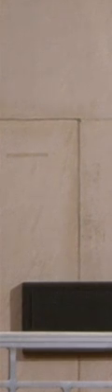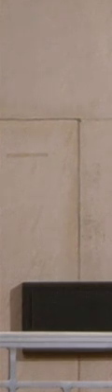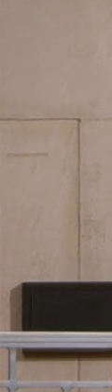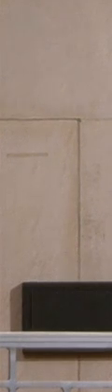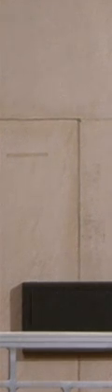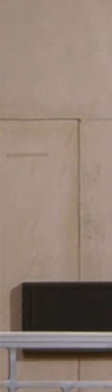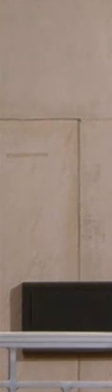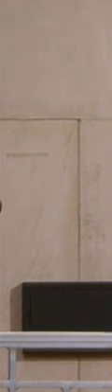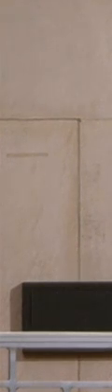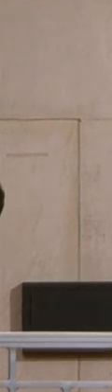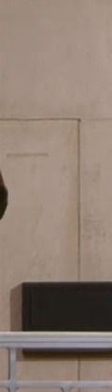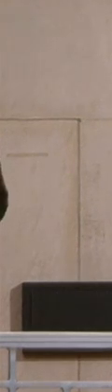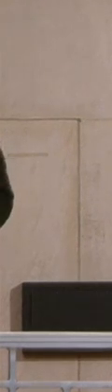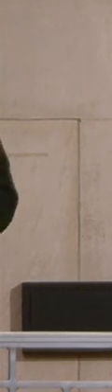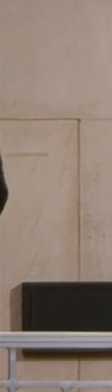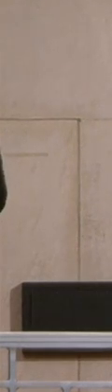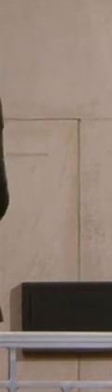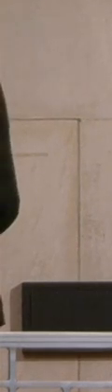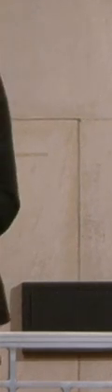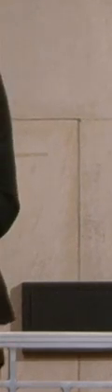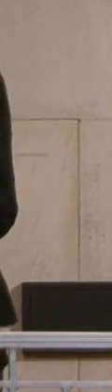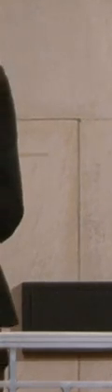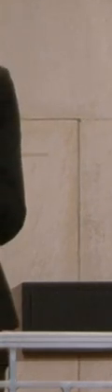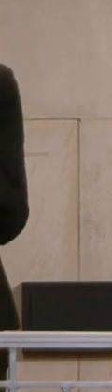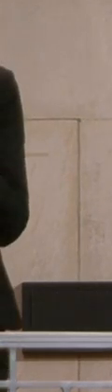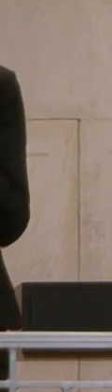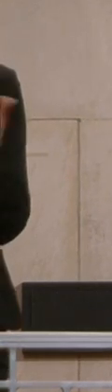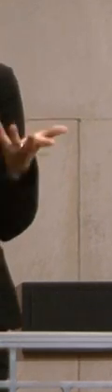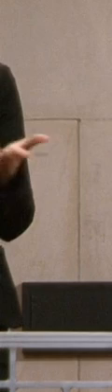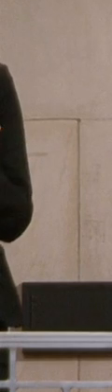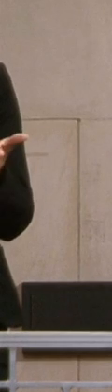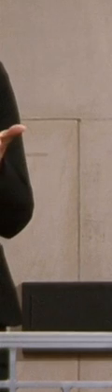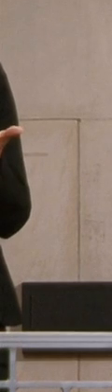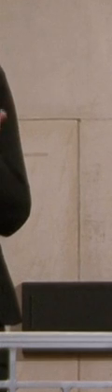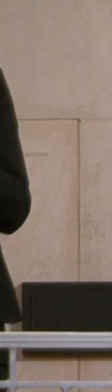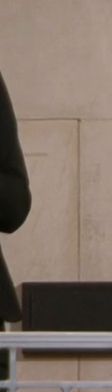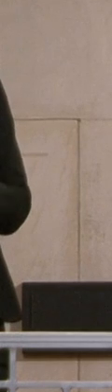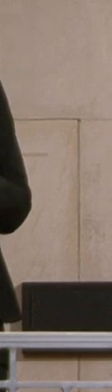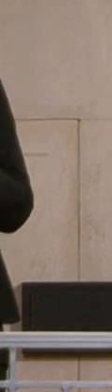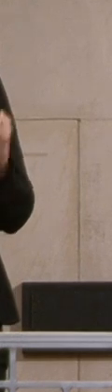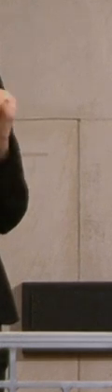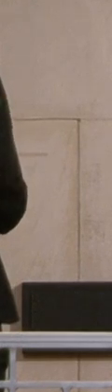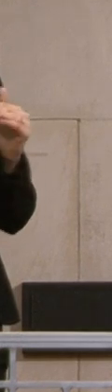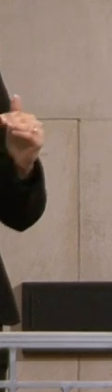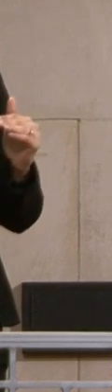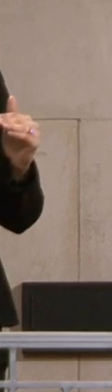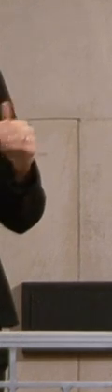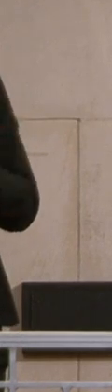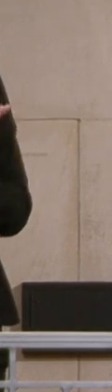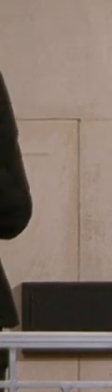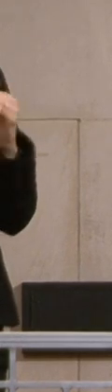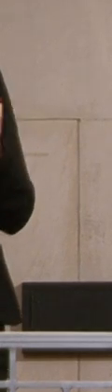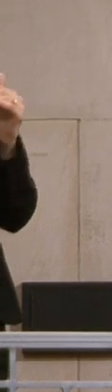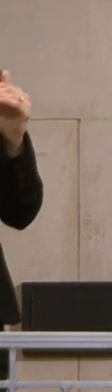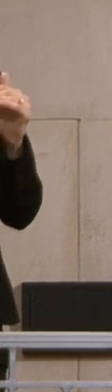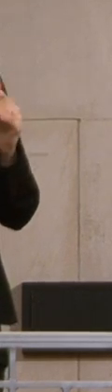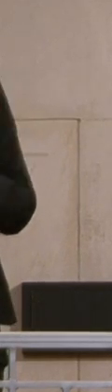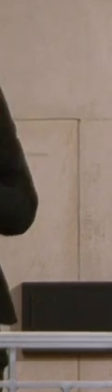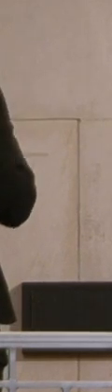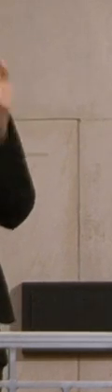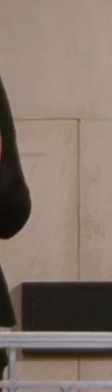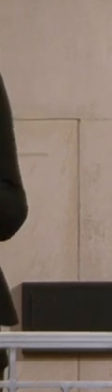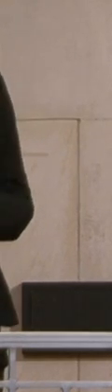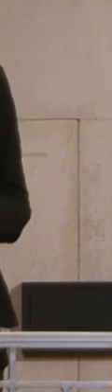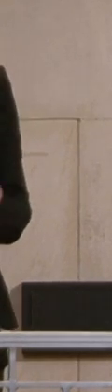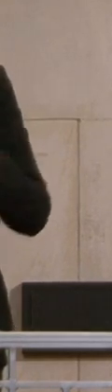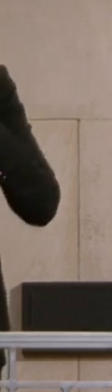us, and supporting our right to be treated as full, equal, respected, participating, contributing members of